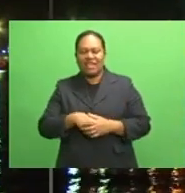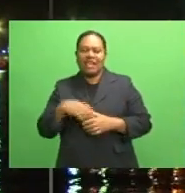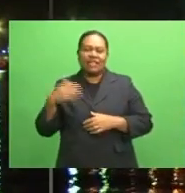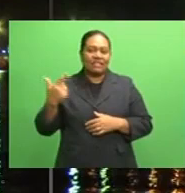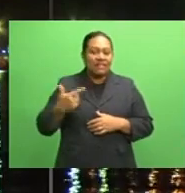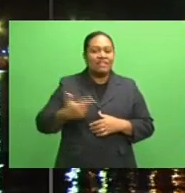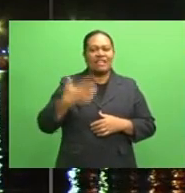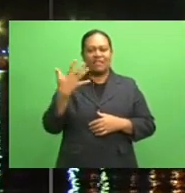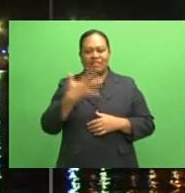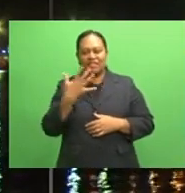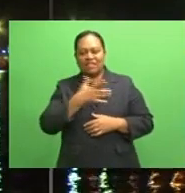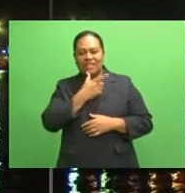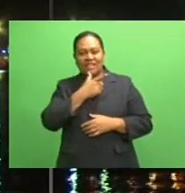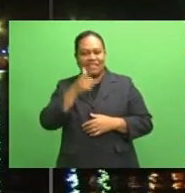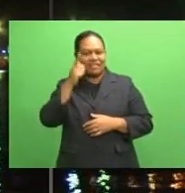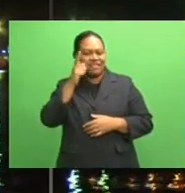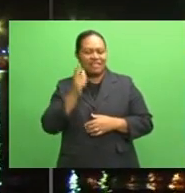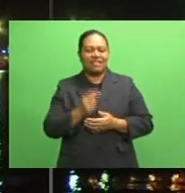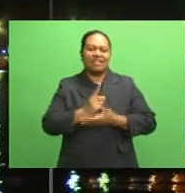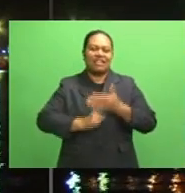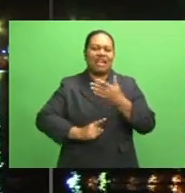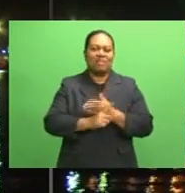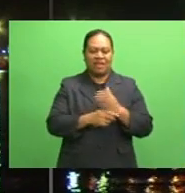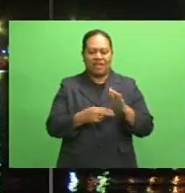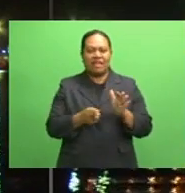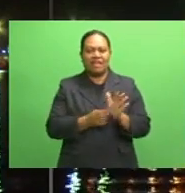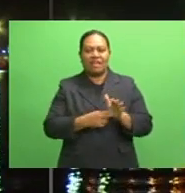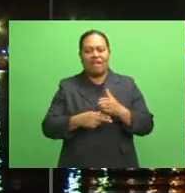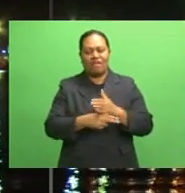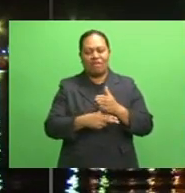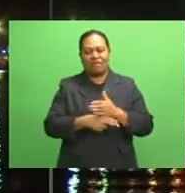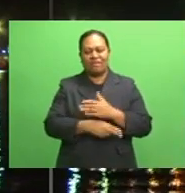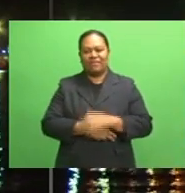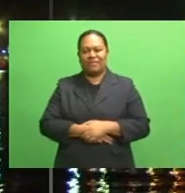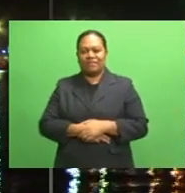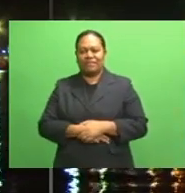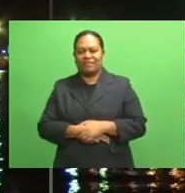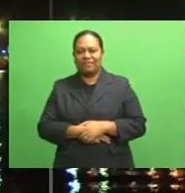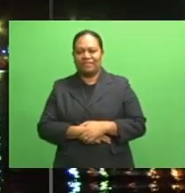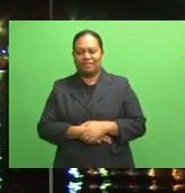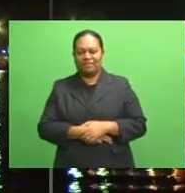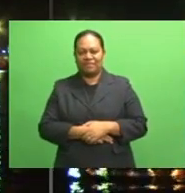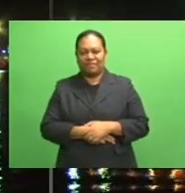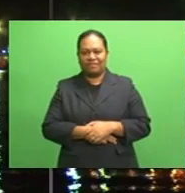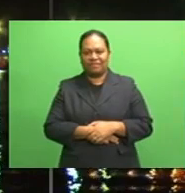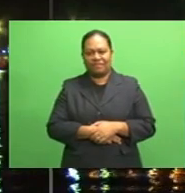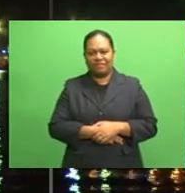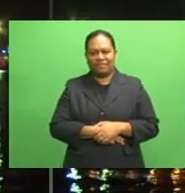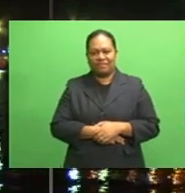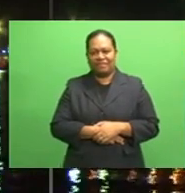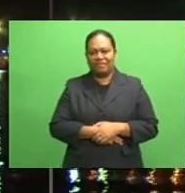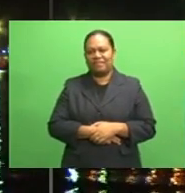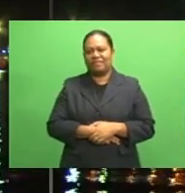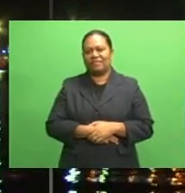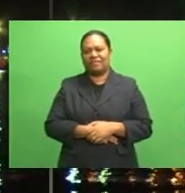17-15 in an entertaining encounter in Thompson Park yesterday. Thale Matairakula again with the details.